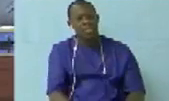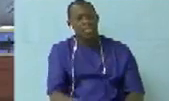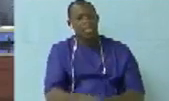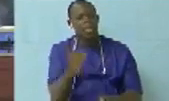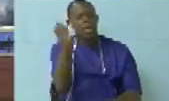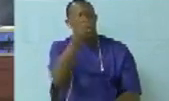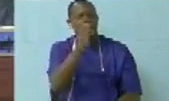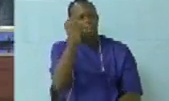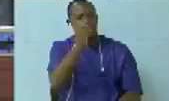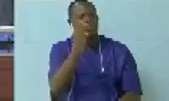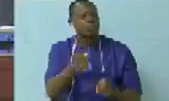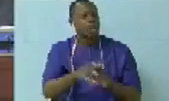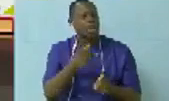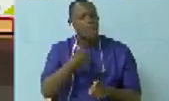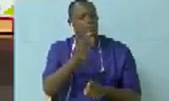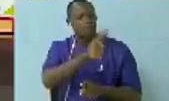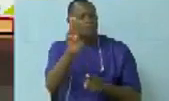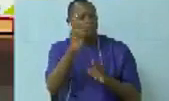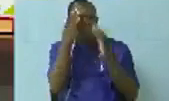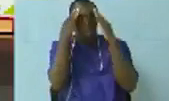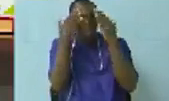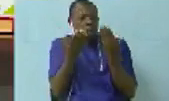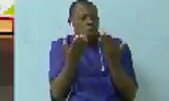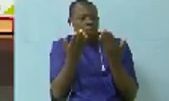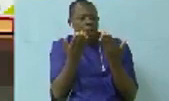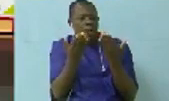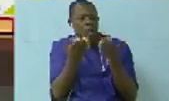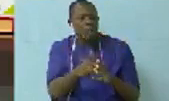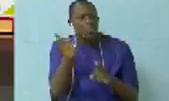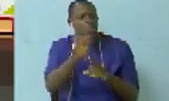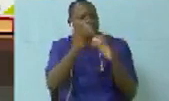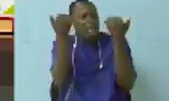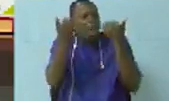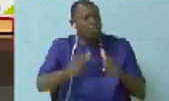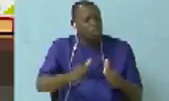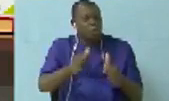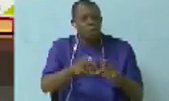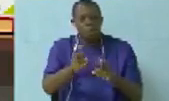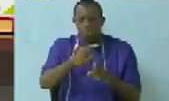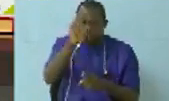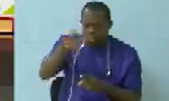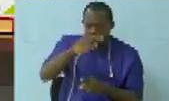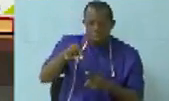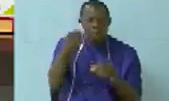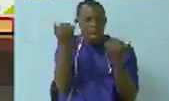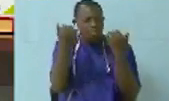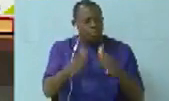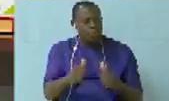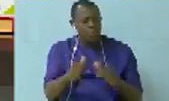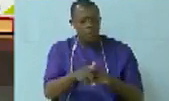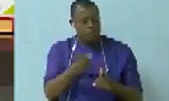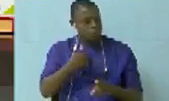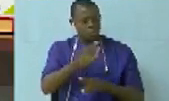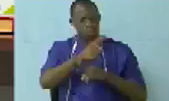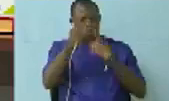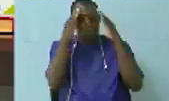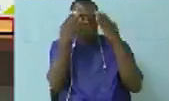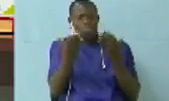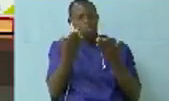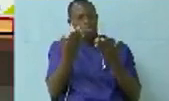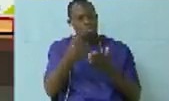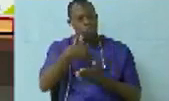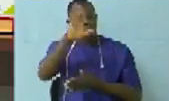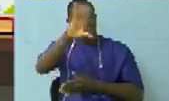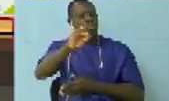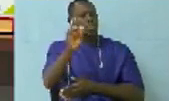Because you know, I don't know, you know, what, you know, has gone wrong. I don't know, you know, what I did.